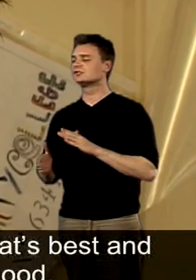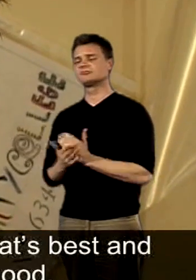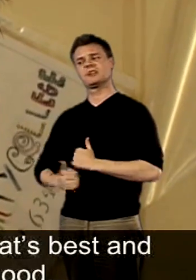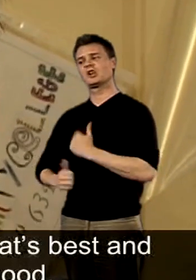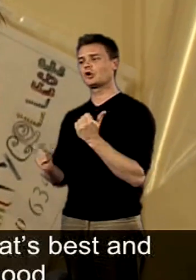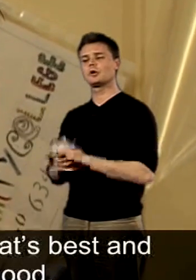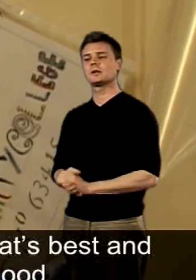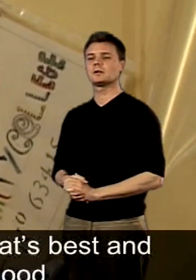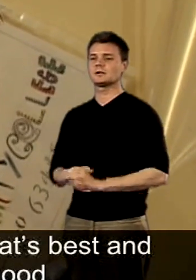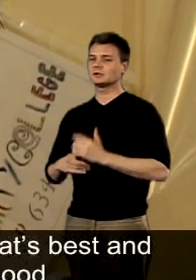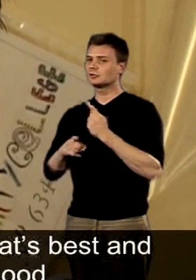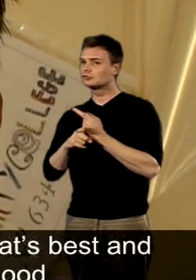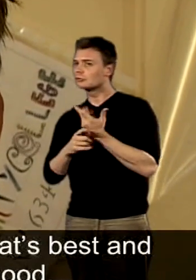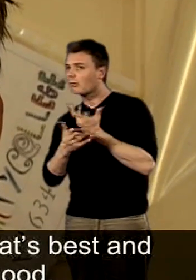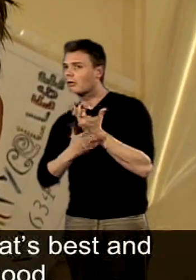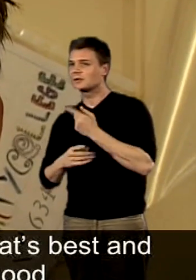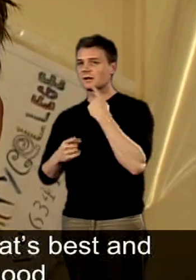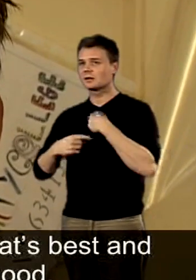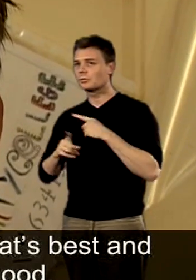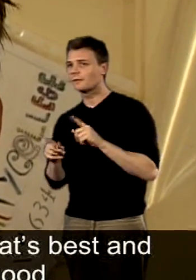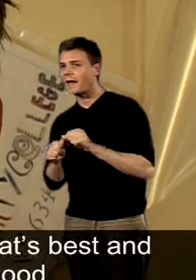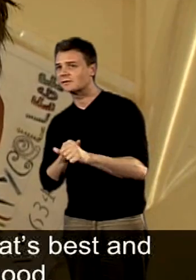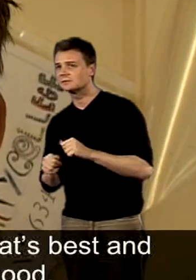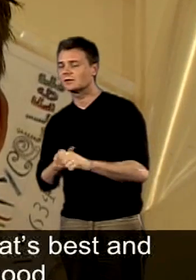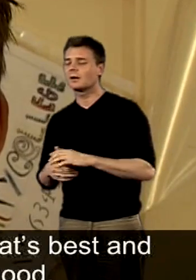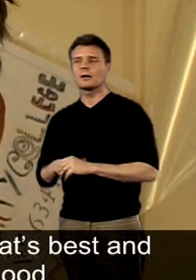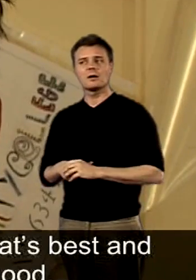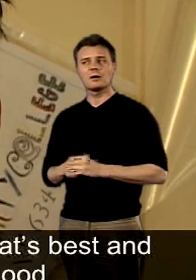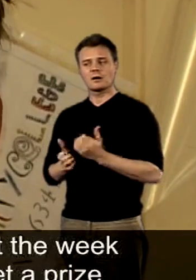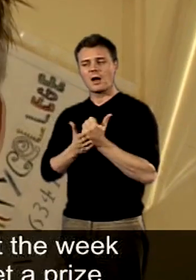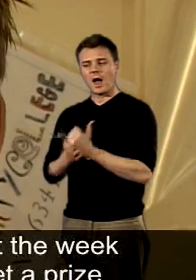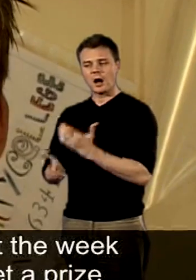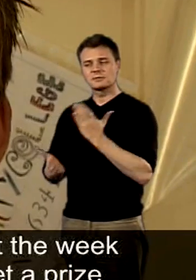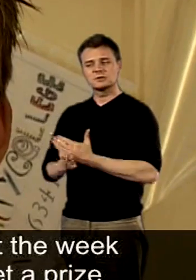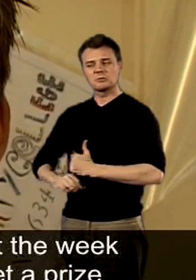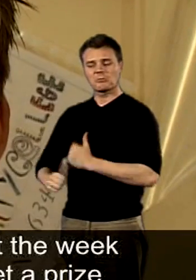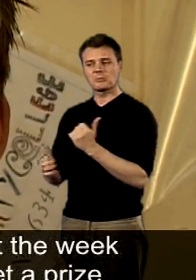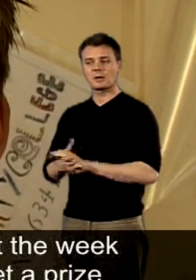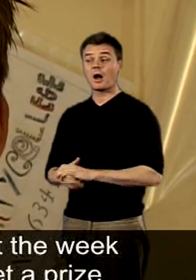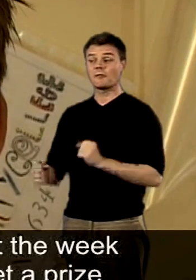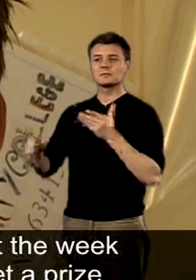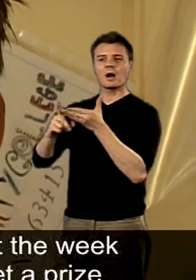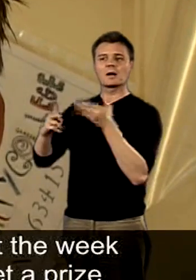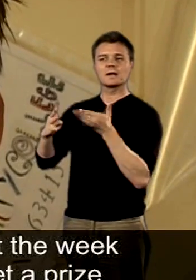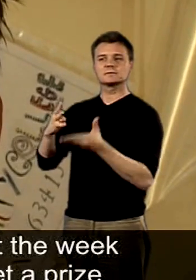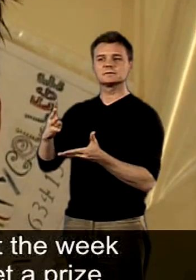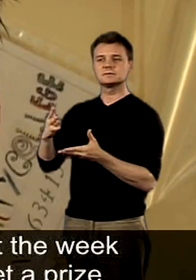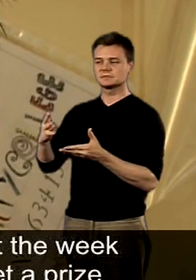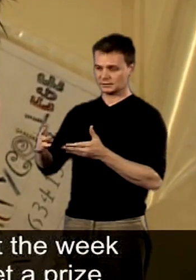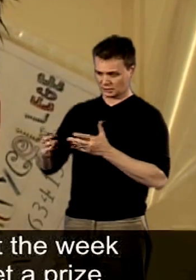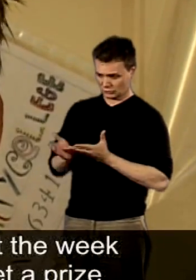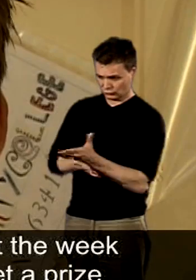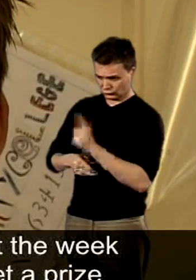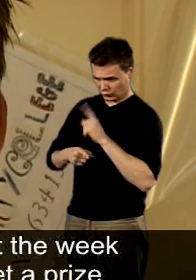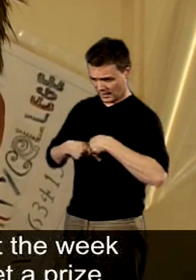talking to them and telling them what's the best and stuff like that. So it helps kids real good. you've got targets to hit throughout the week, and if you